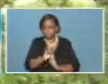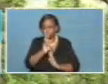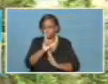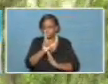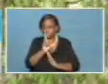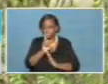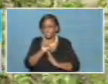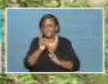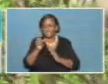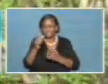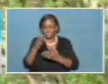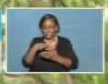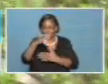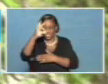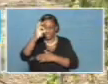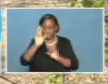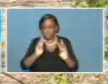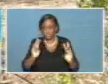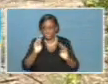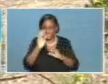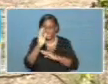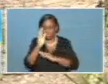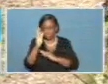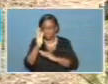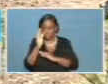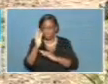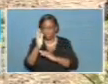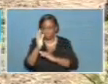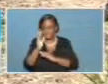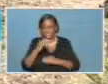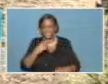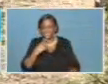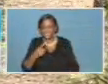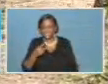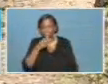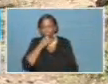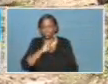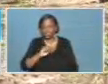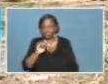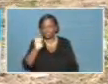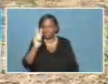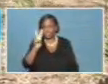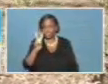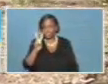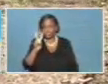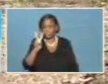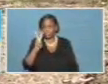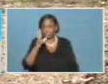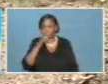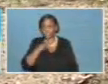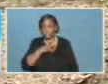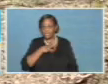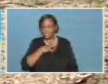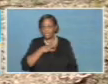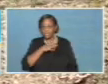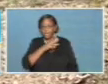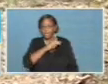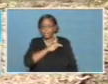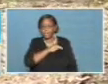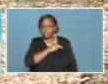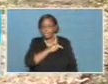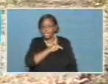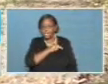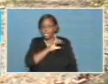Canal Wednesday afternoon. Police confirming in a release that the victim is 42-year-old mother Yinka Maria Strawn.